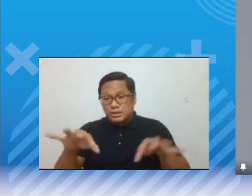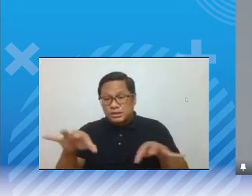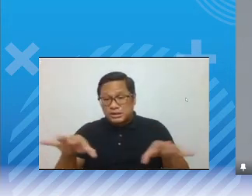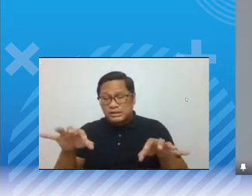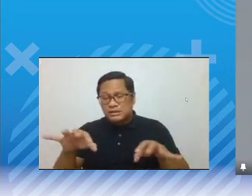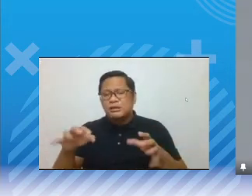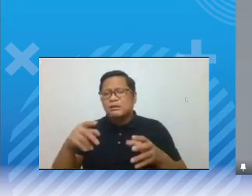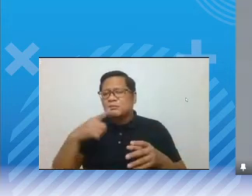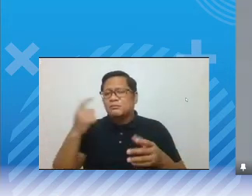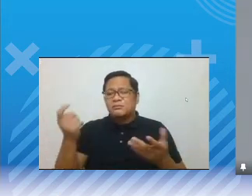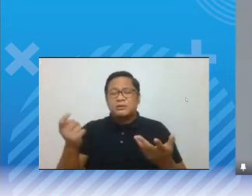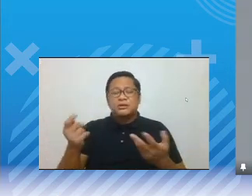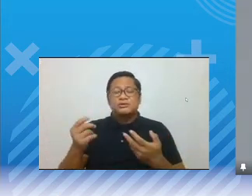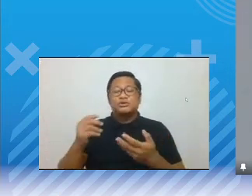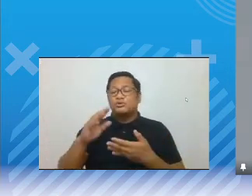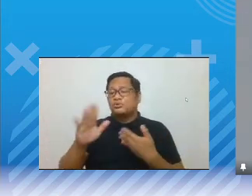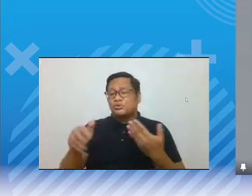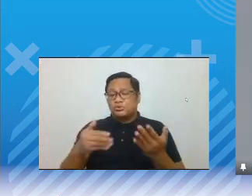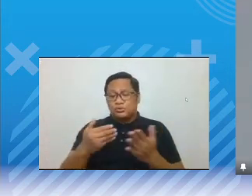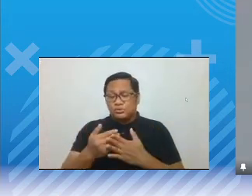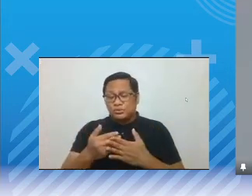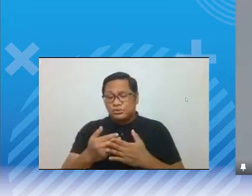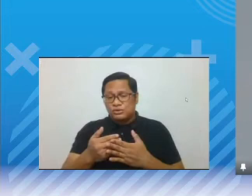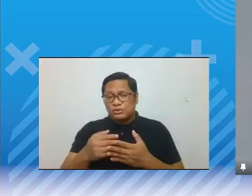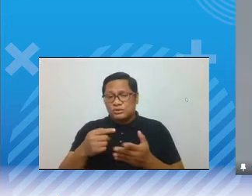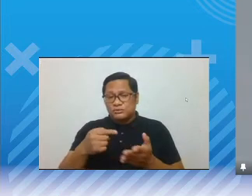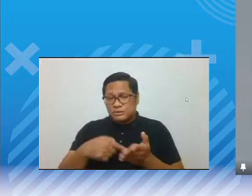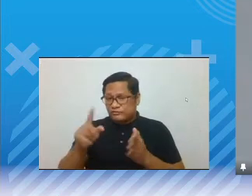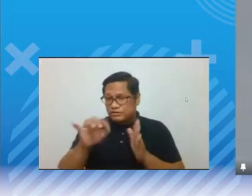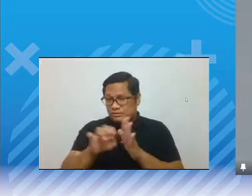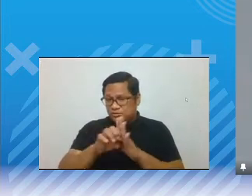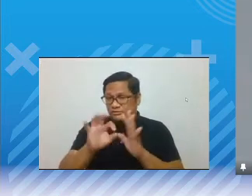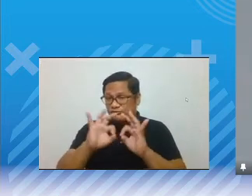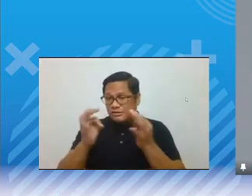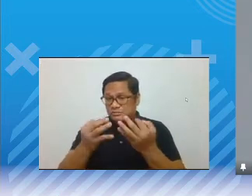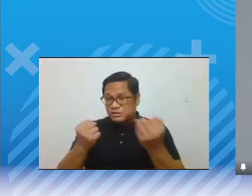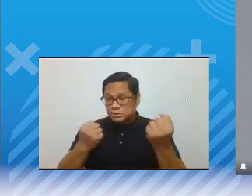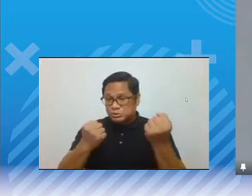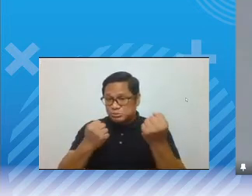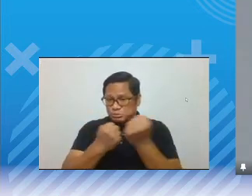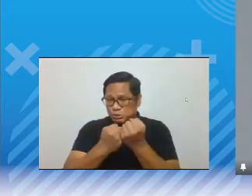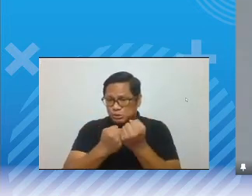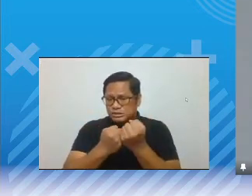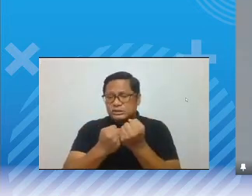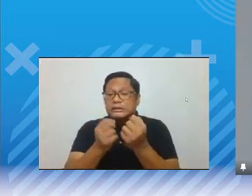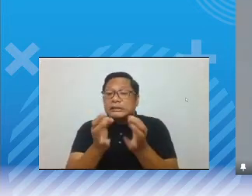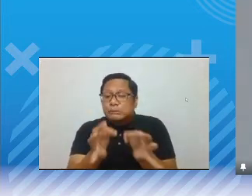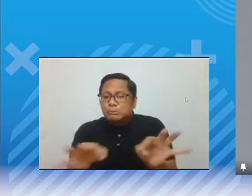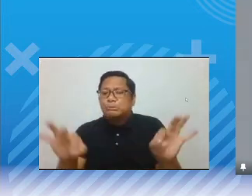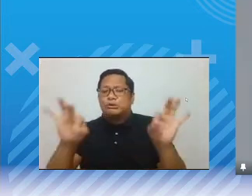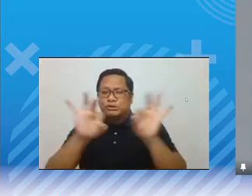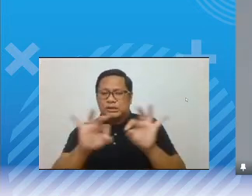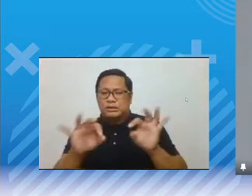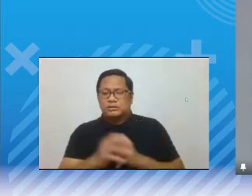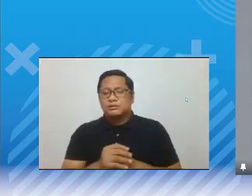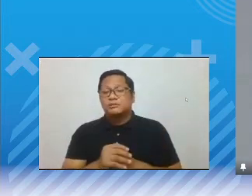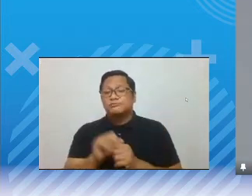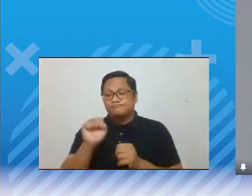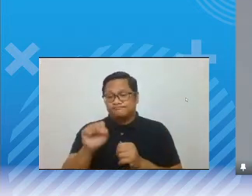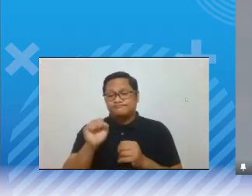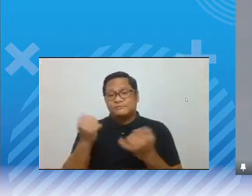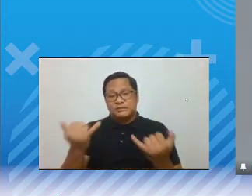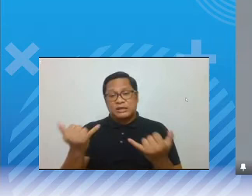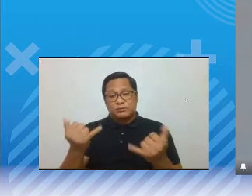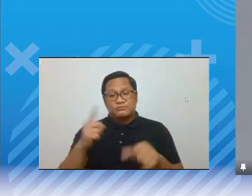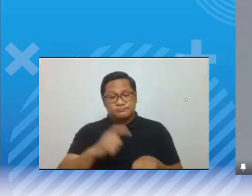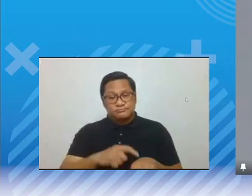the same space? So probably family supports are very important this time.